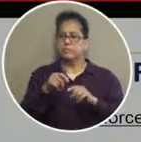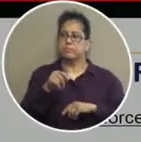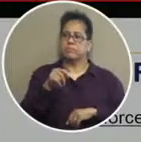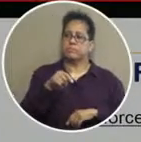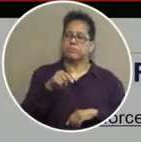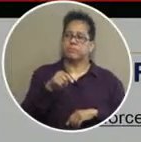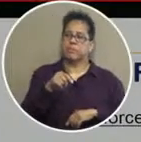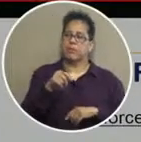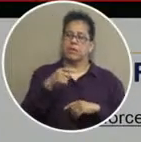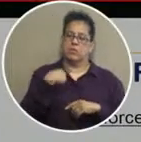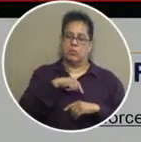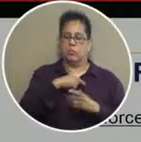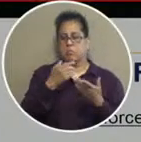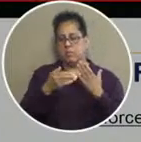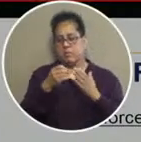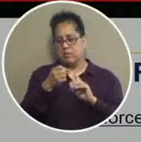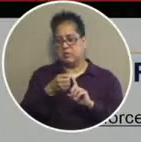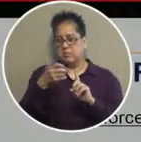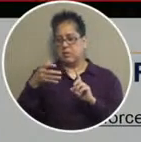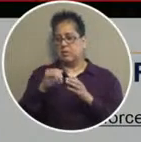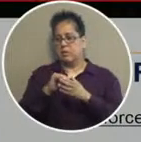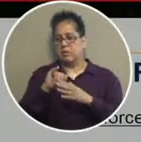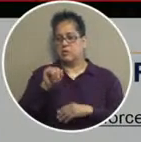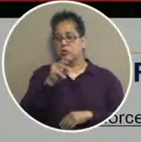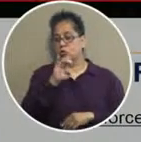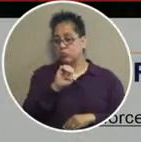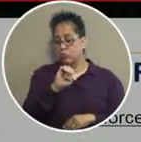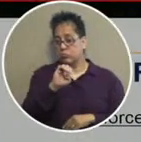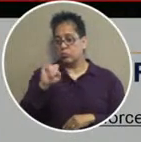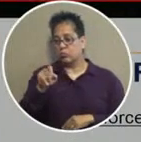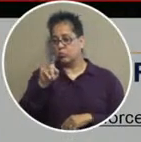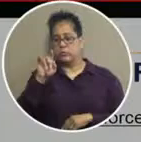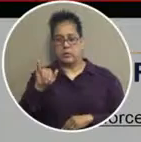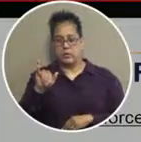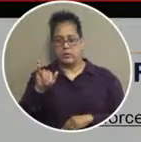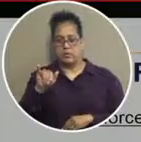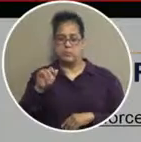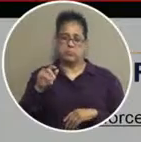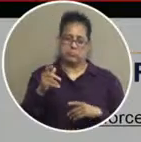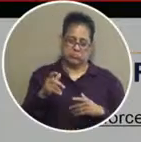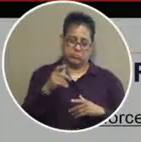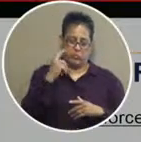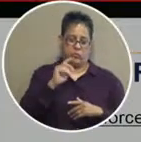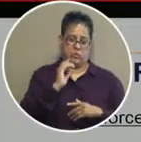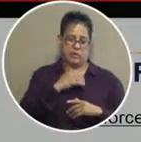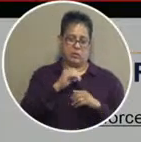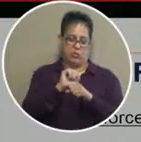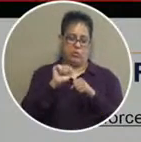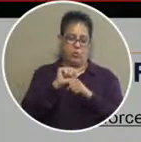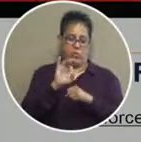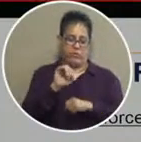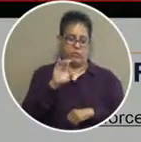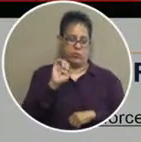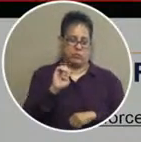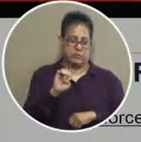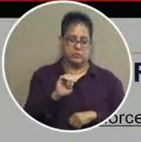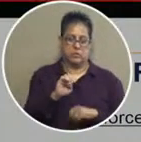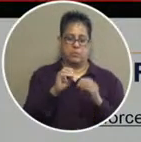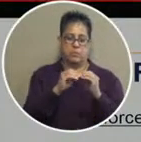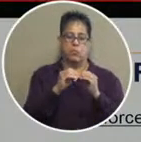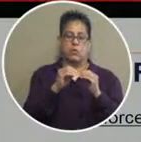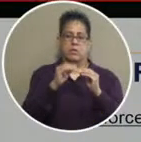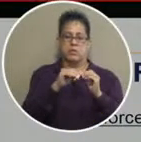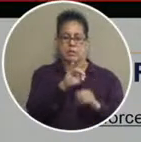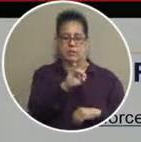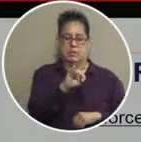presentation. But we're looking at expanding this in the month of June, July timeframe, depending for our workforce and a larger sample group.